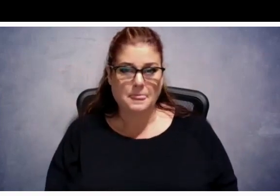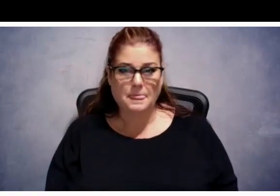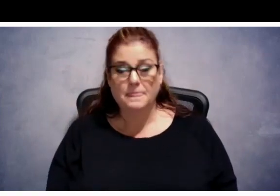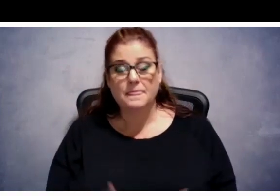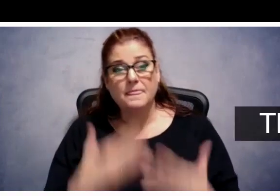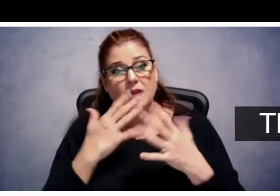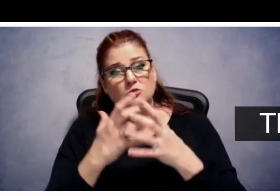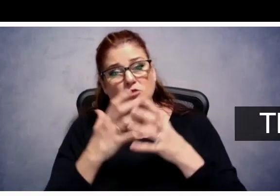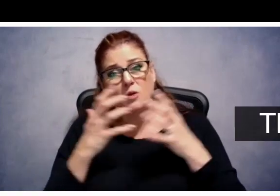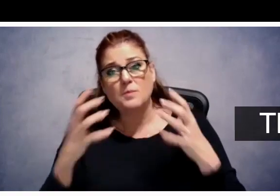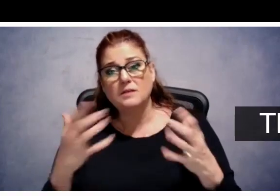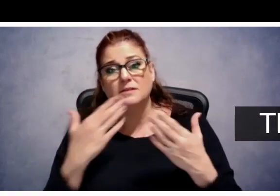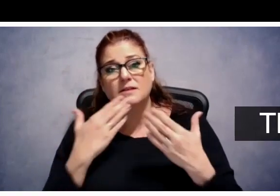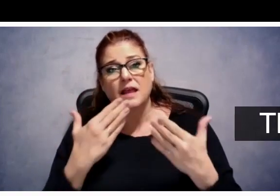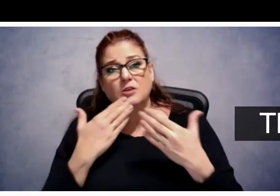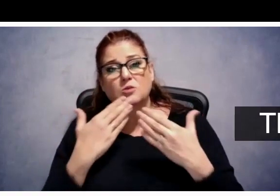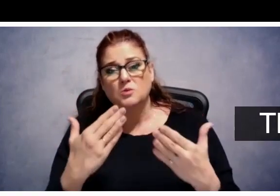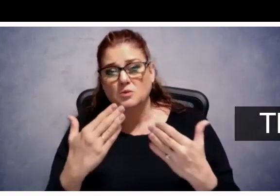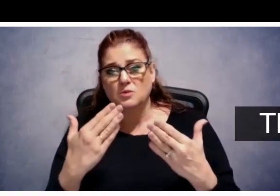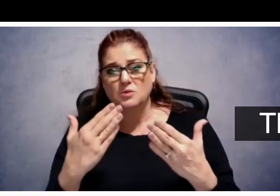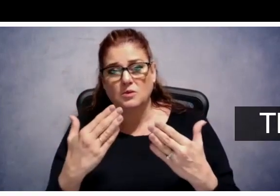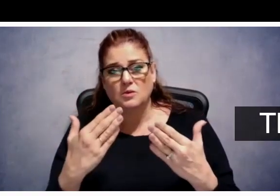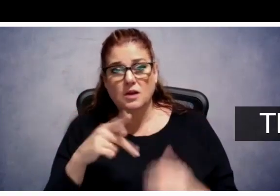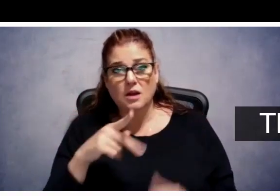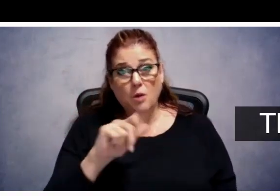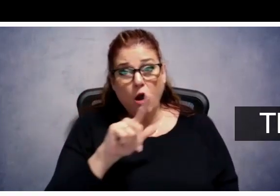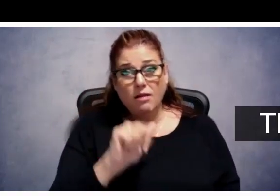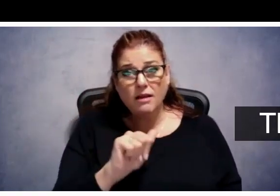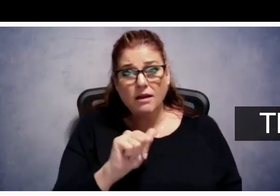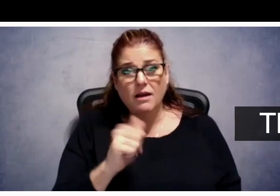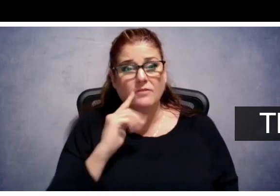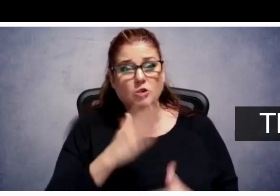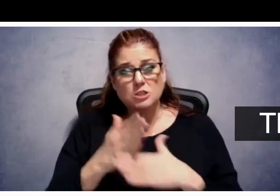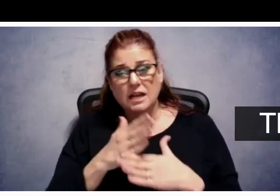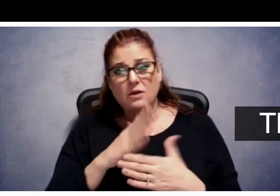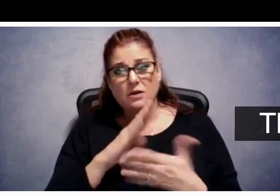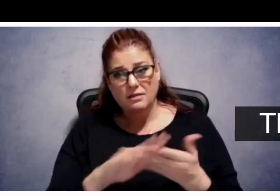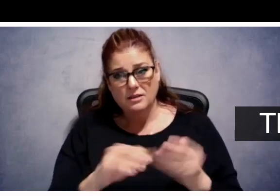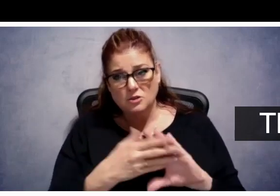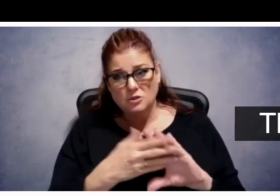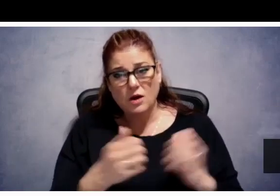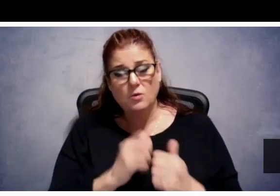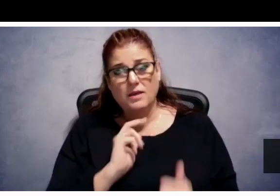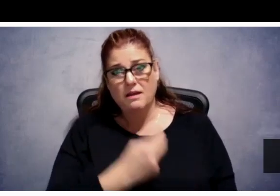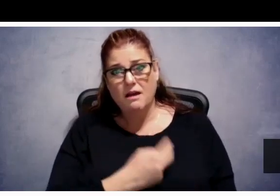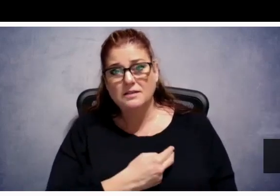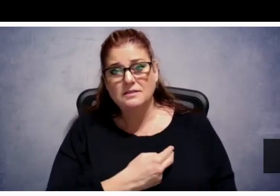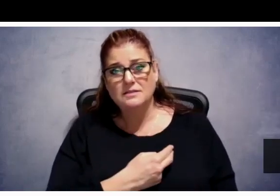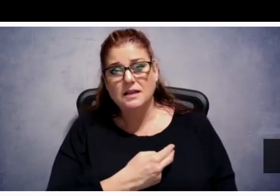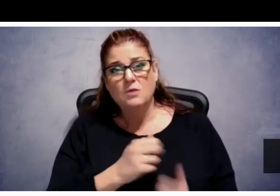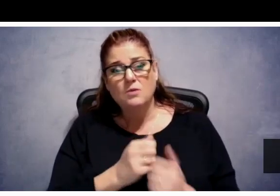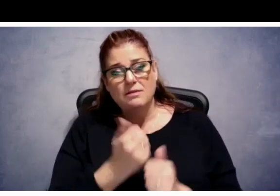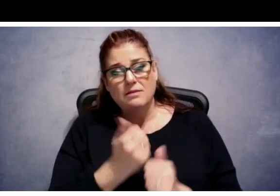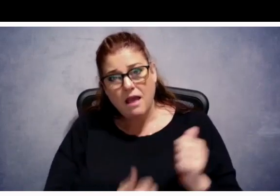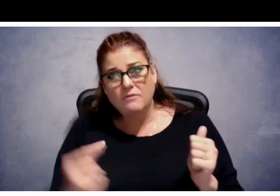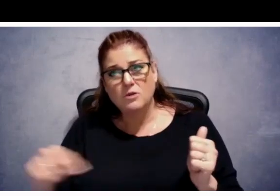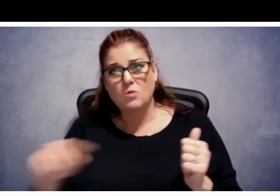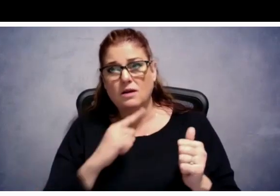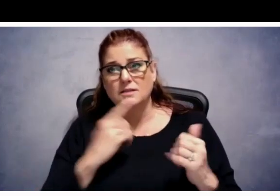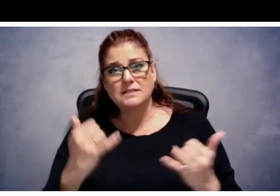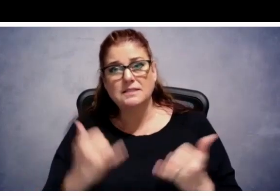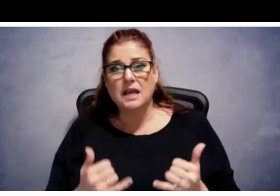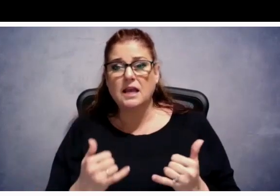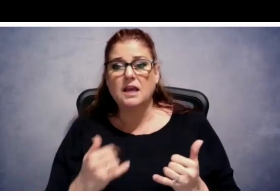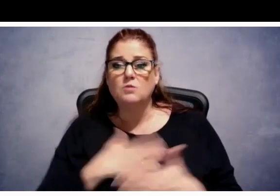you so much. Thank you, Paula, for sharing this story with us and with everyone today. We